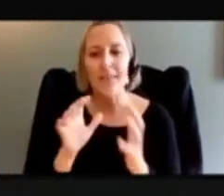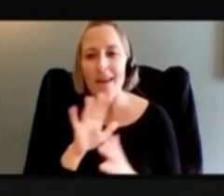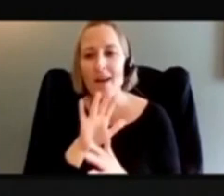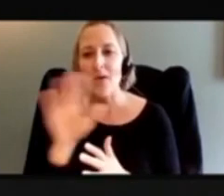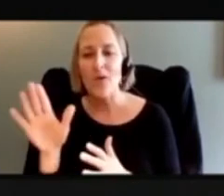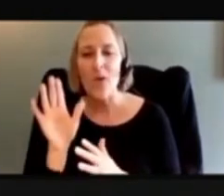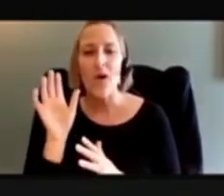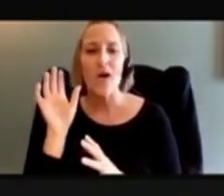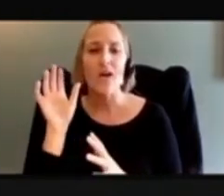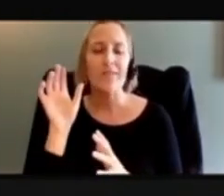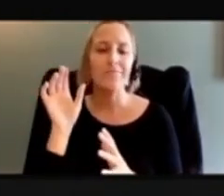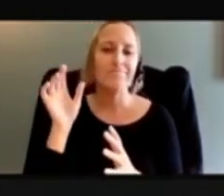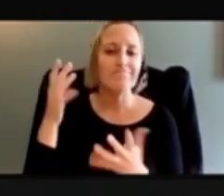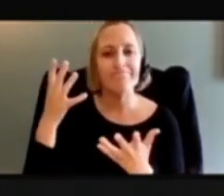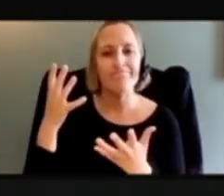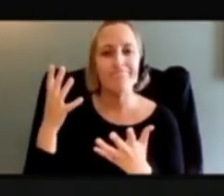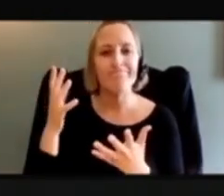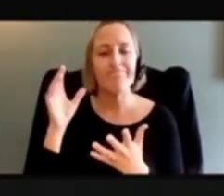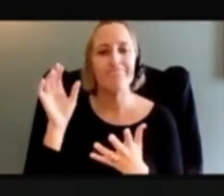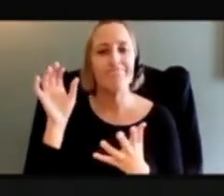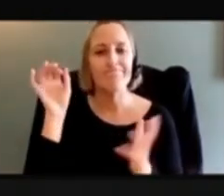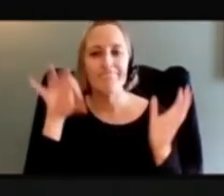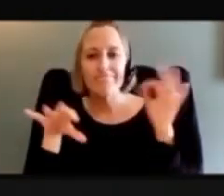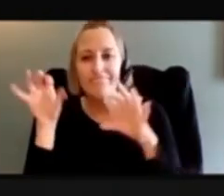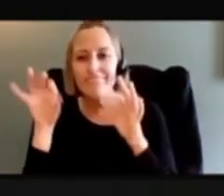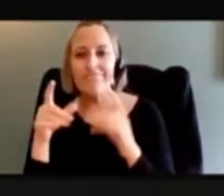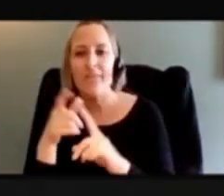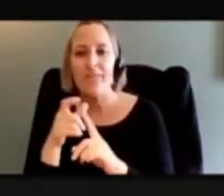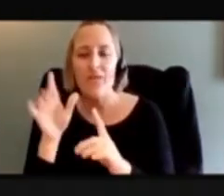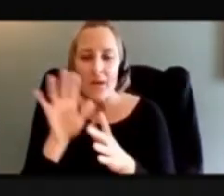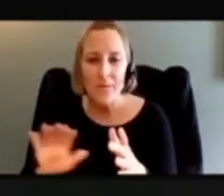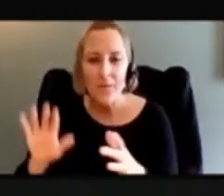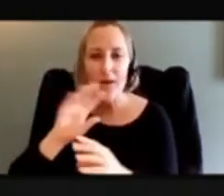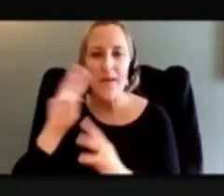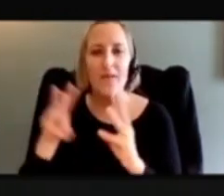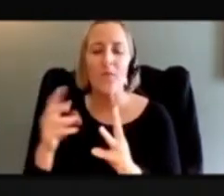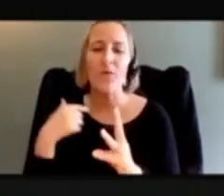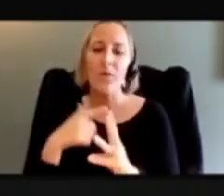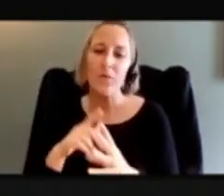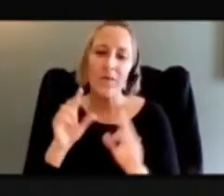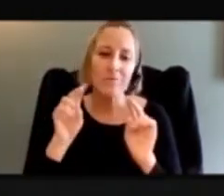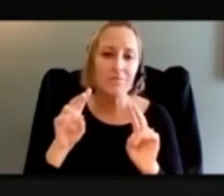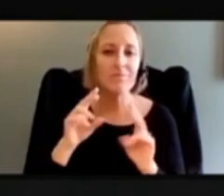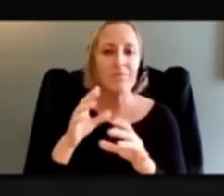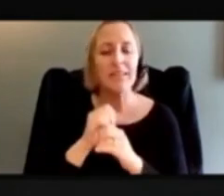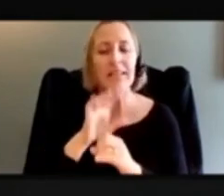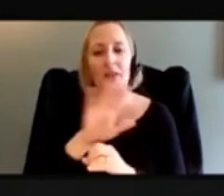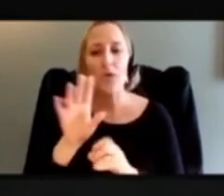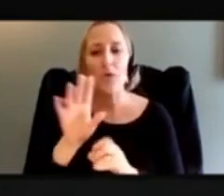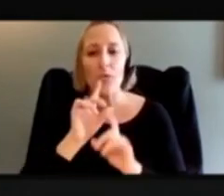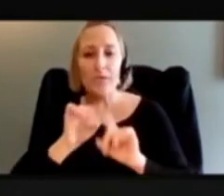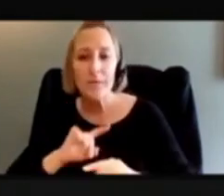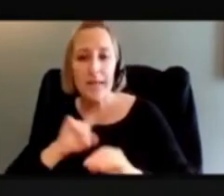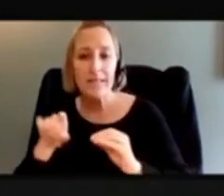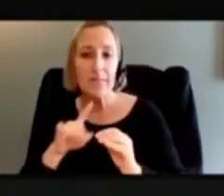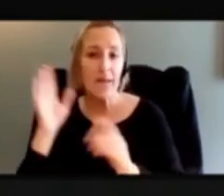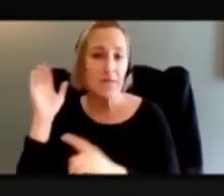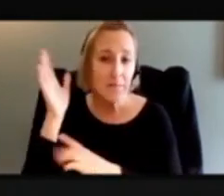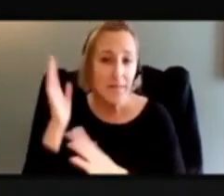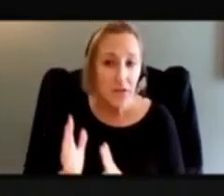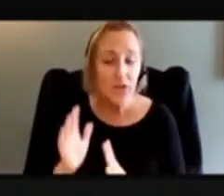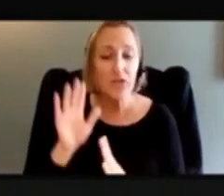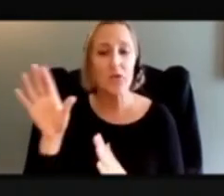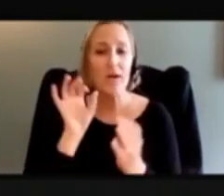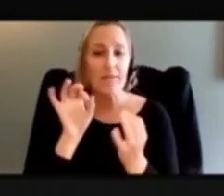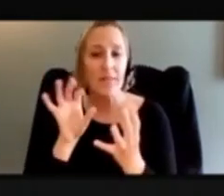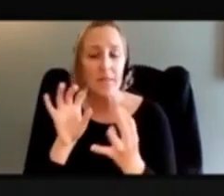around the world. And the conference, we always look forward to getting responses from you about speakers and your input